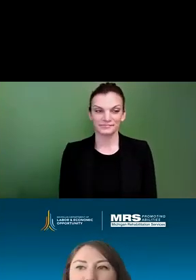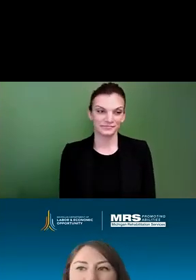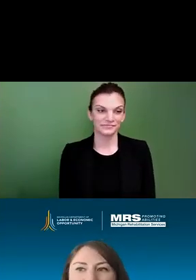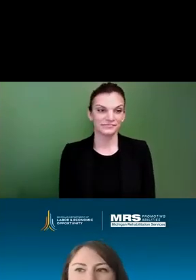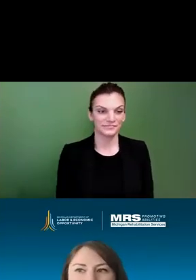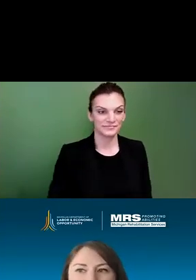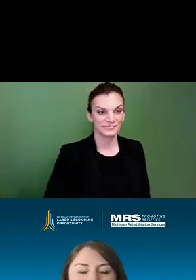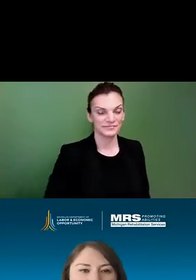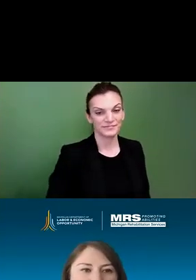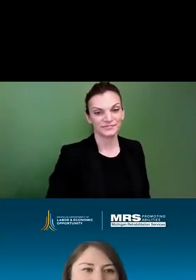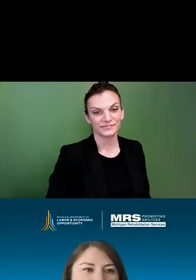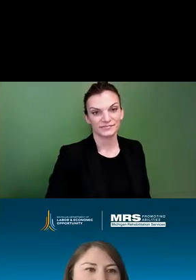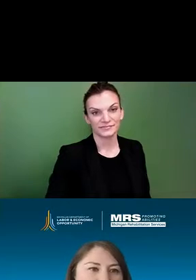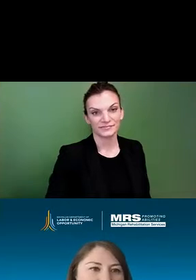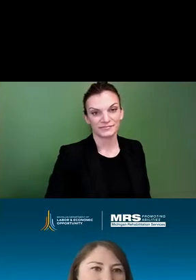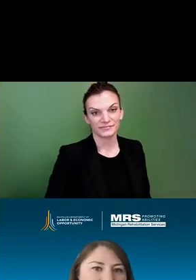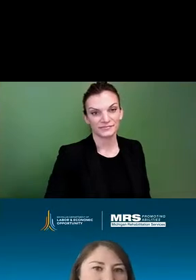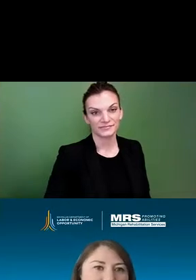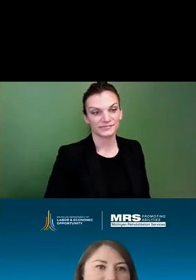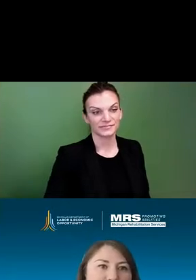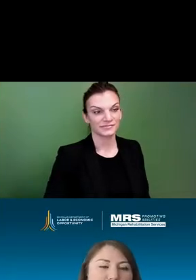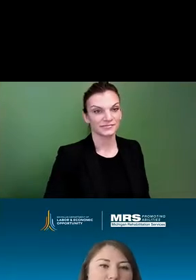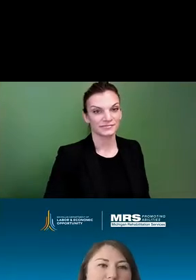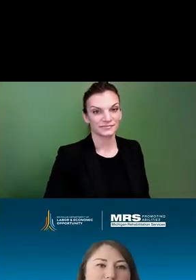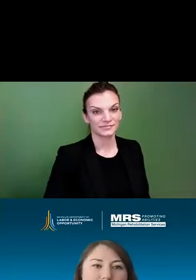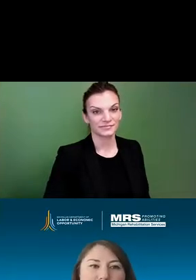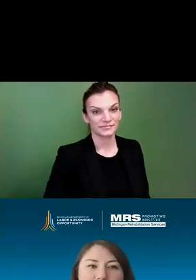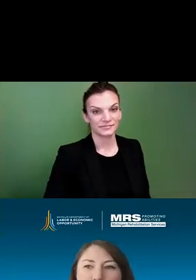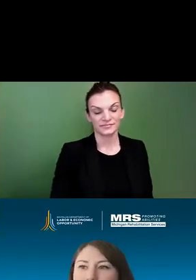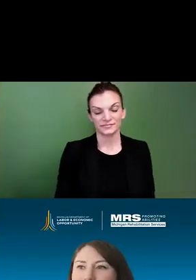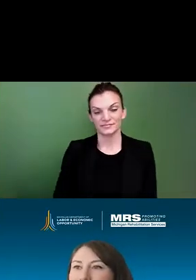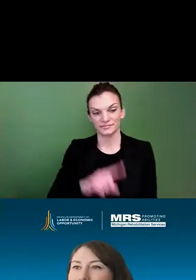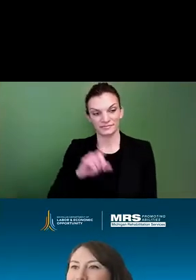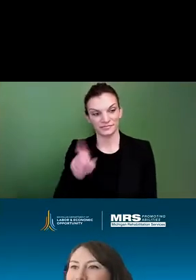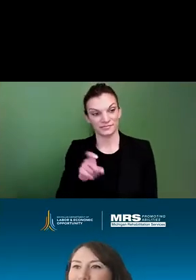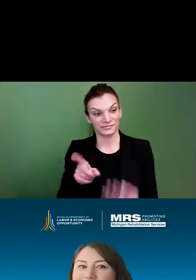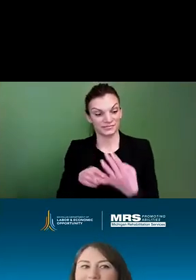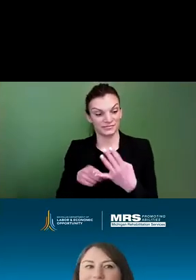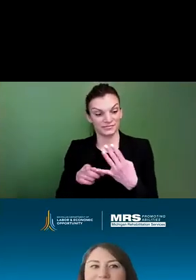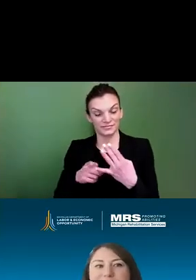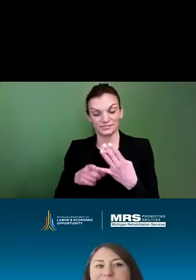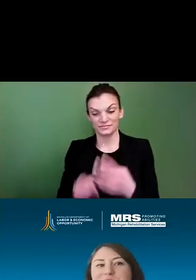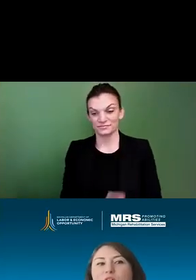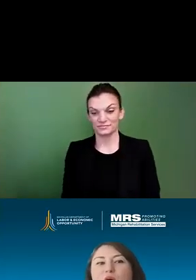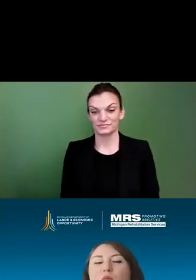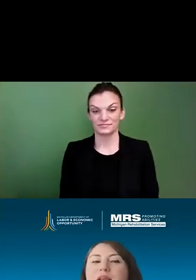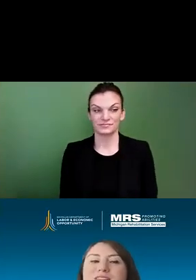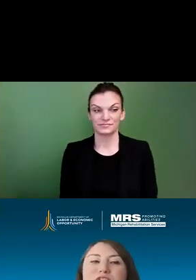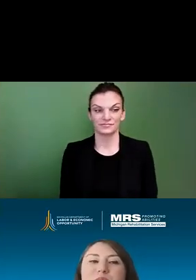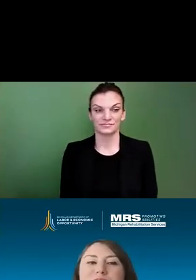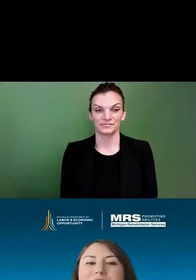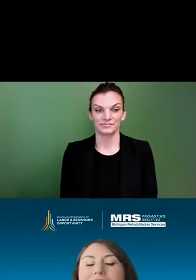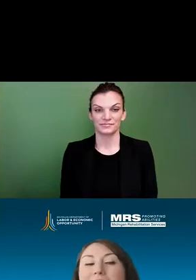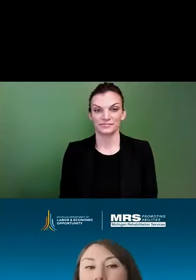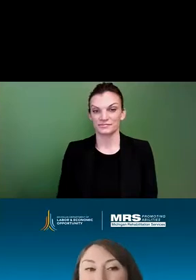right, one last interaction for now. Let's go to poll question number 4. This one is, what is